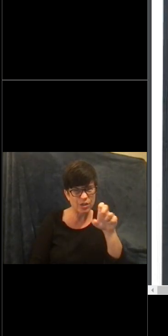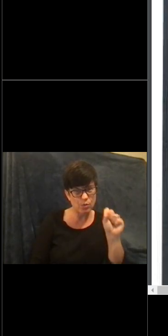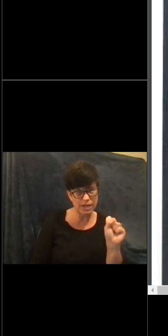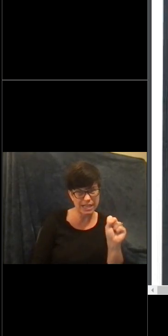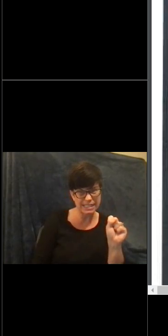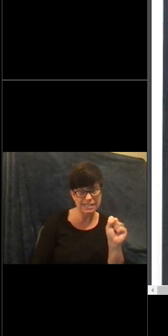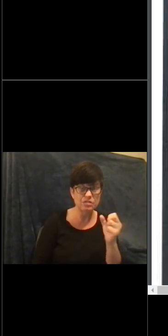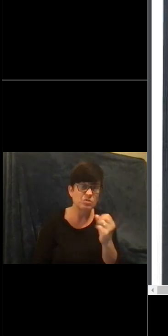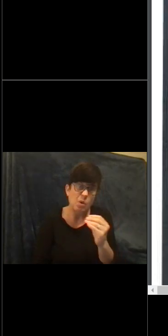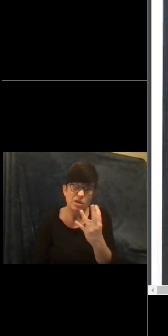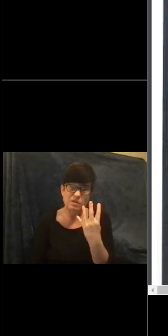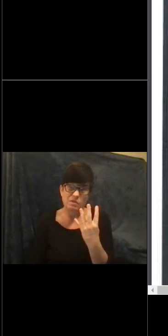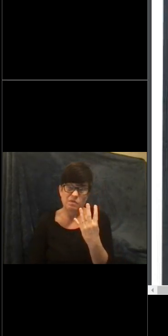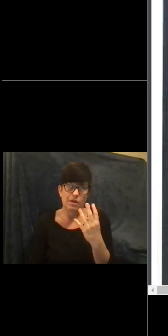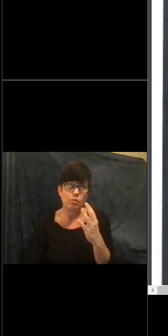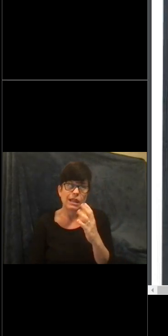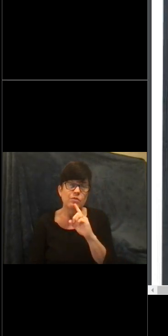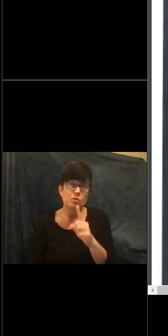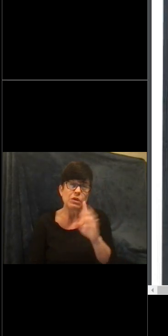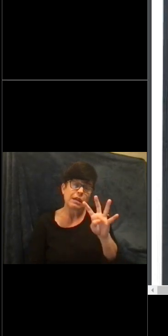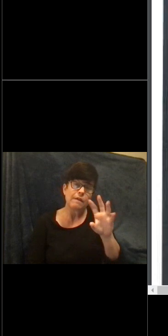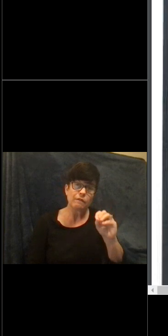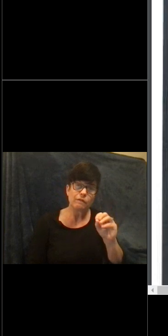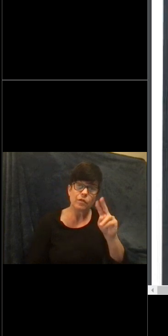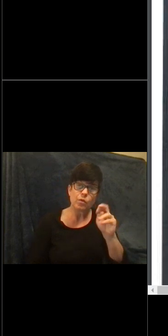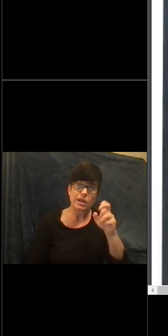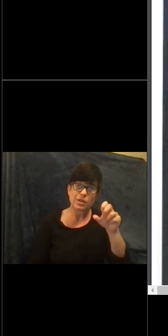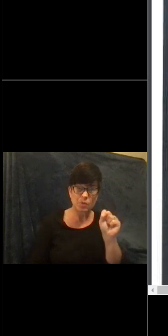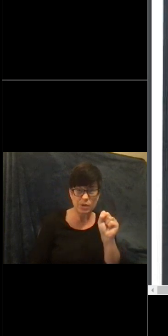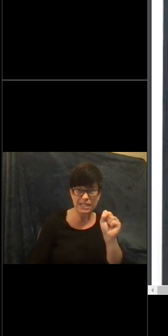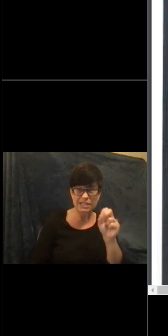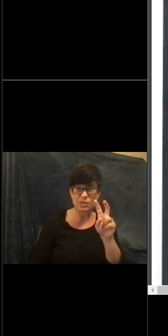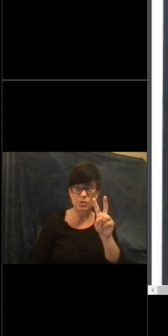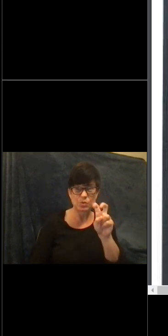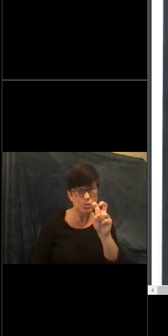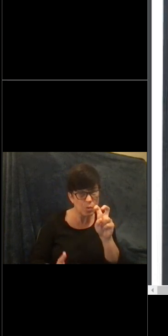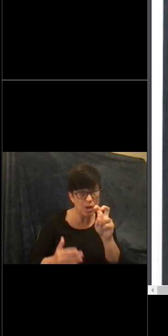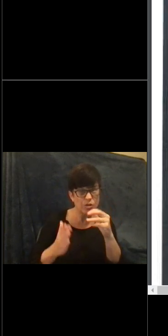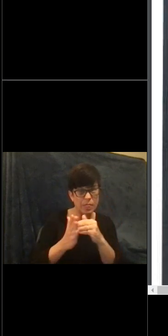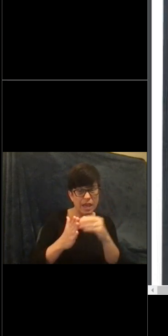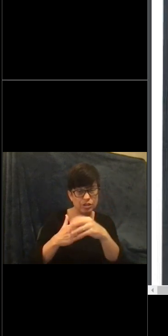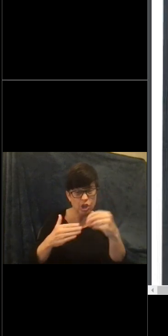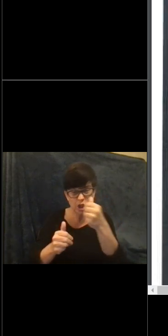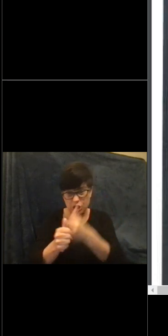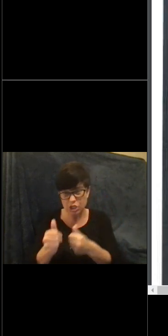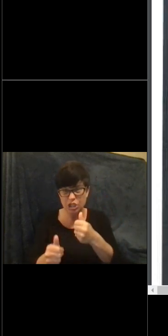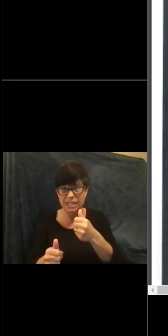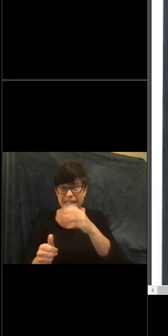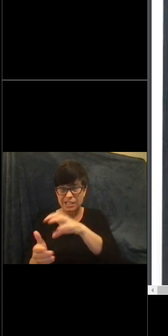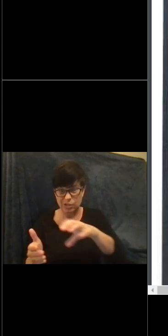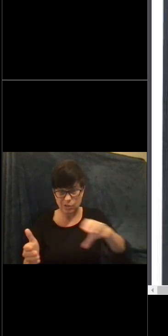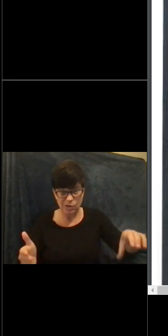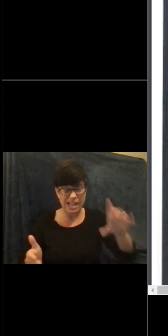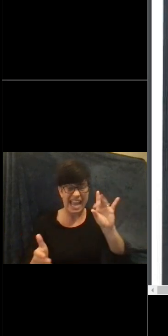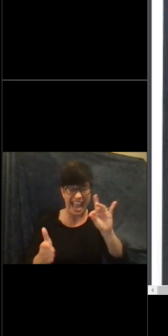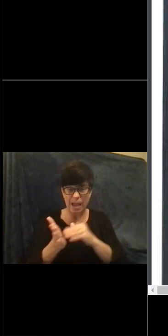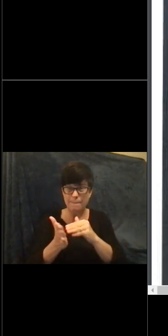you know, 40 units, probably is $200,000 maybe per unit. You're looking at about $8 million of value for